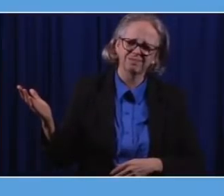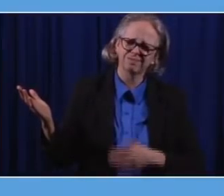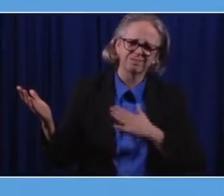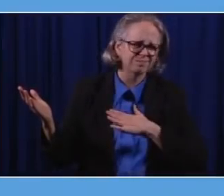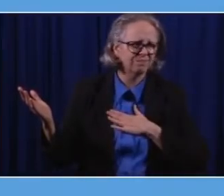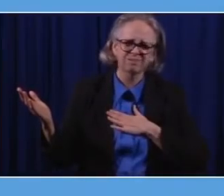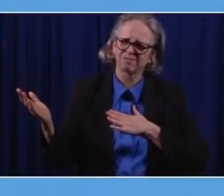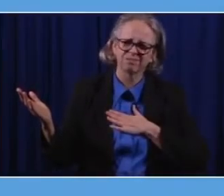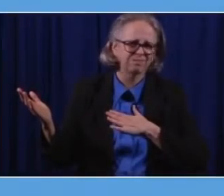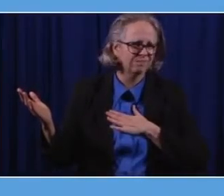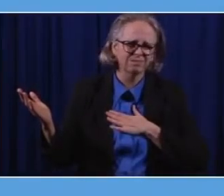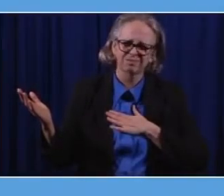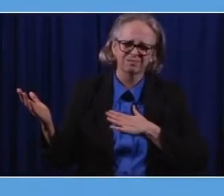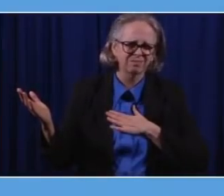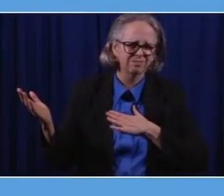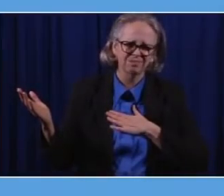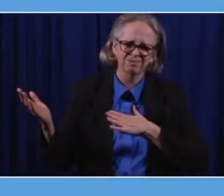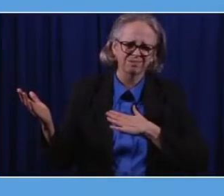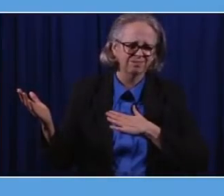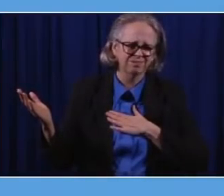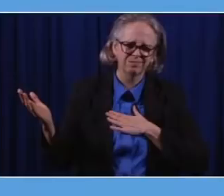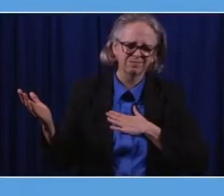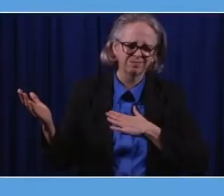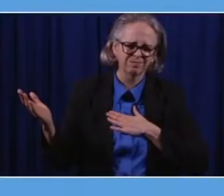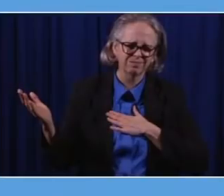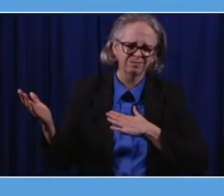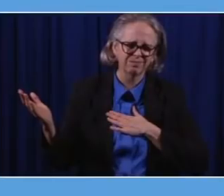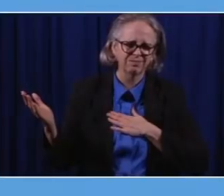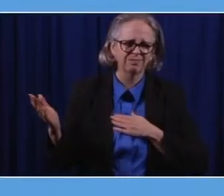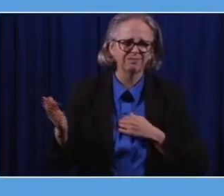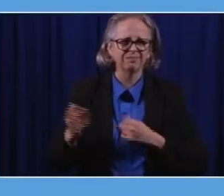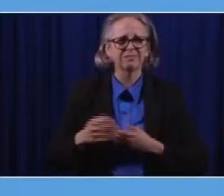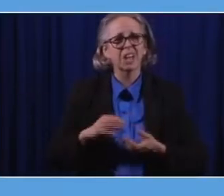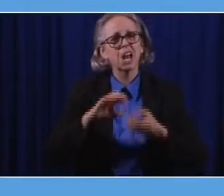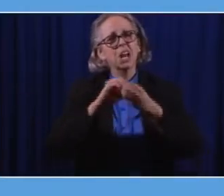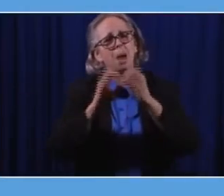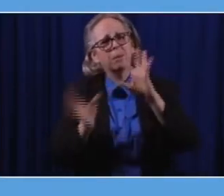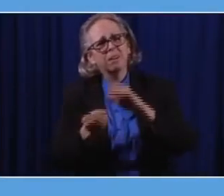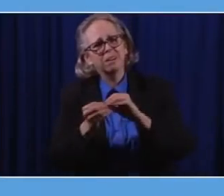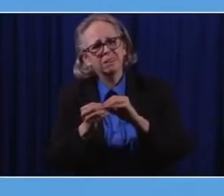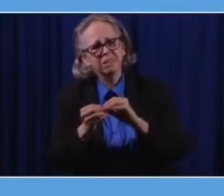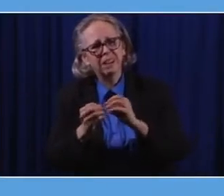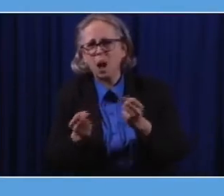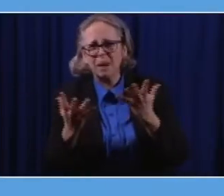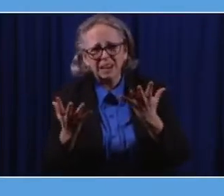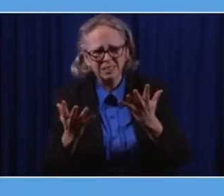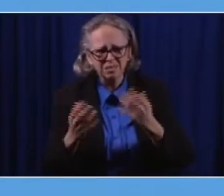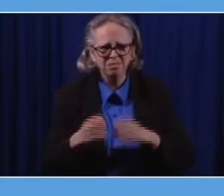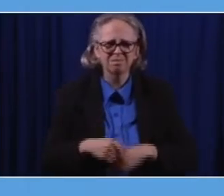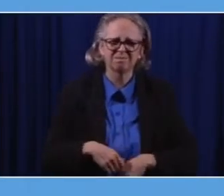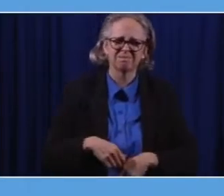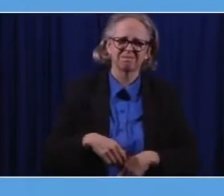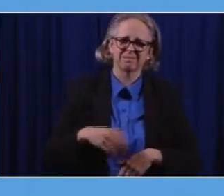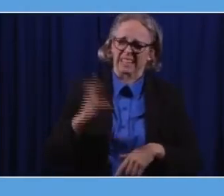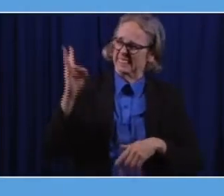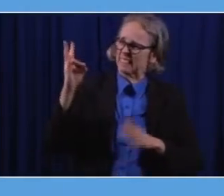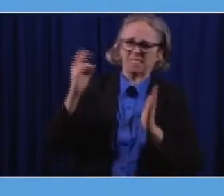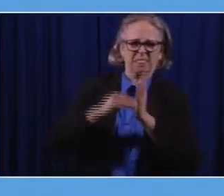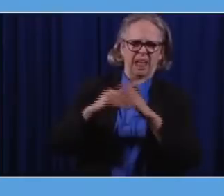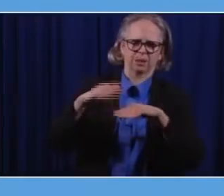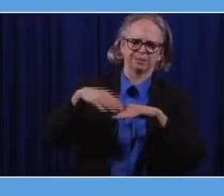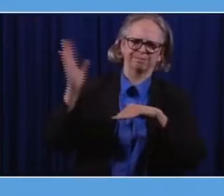we'll get them up here in a moment, cases. So now we're over 7,100, and you can see the 21-day average